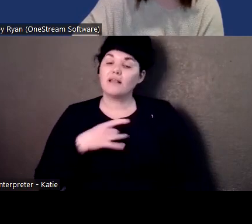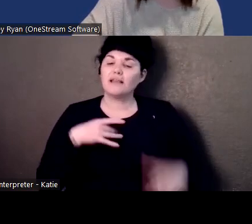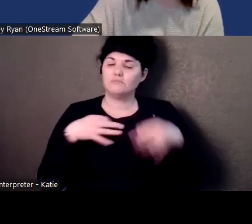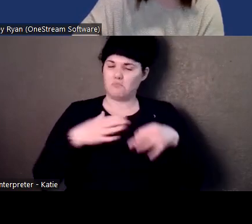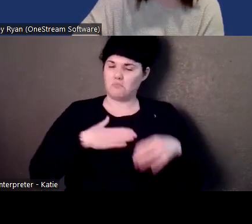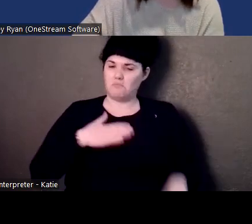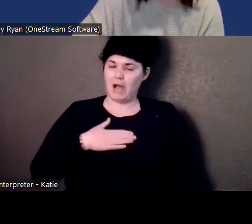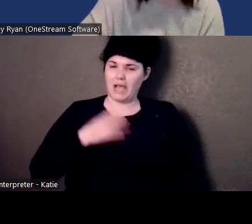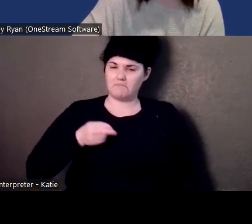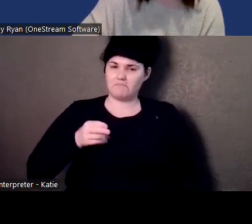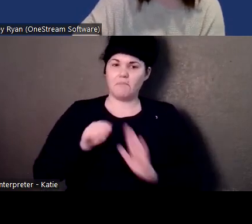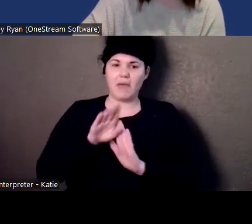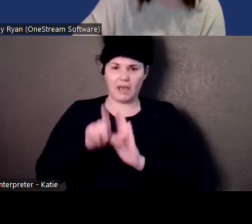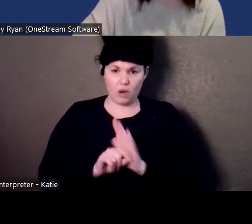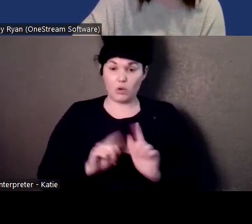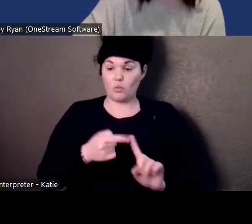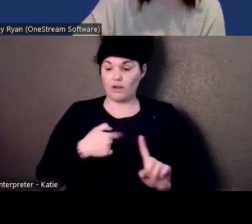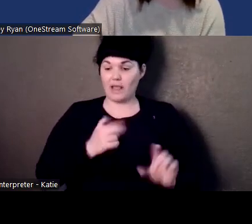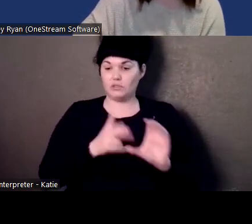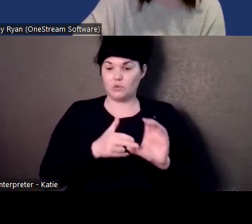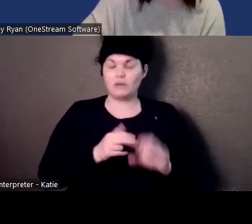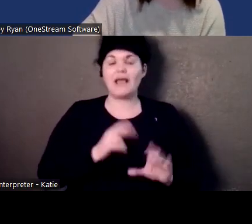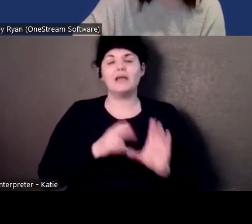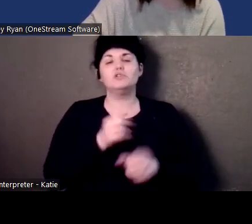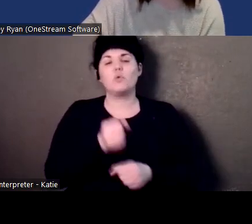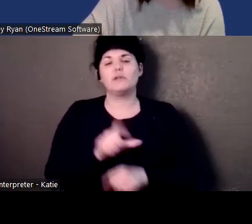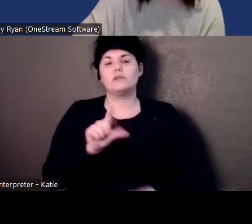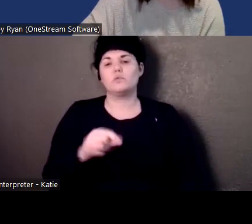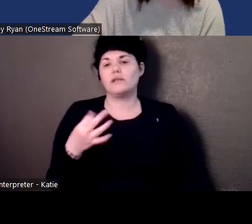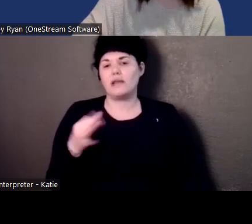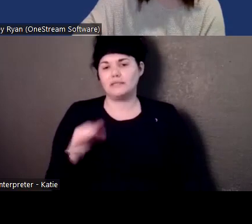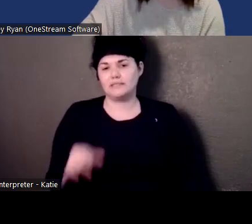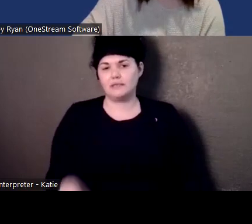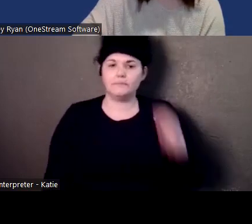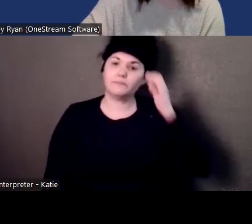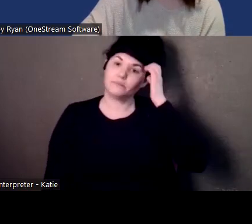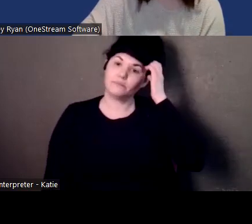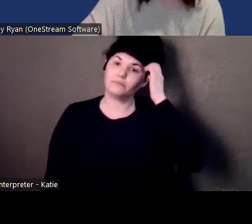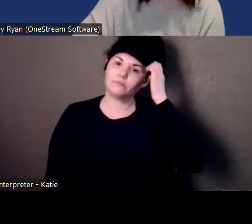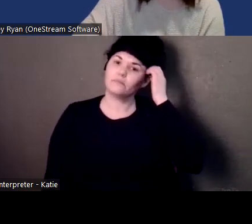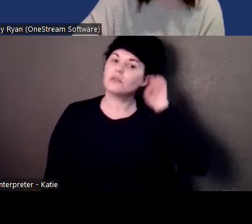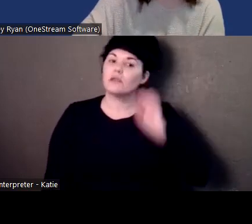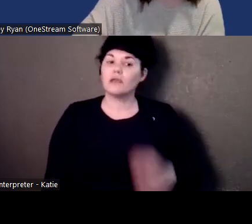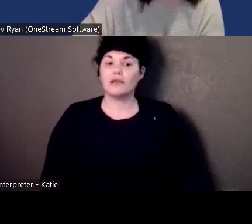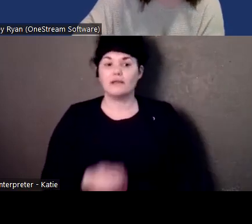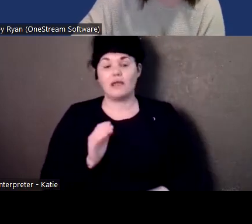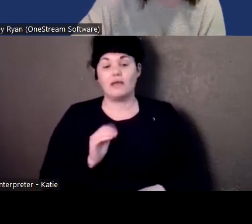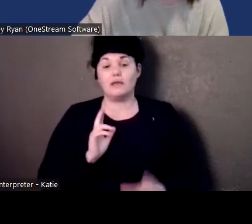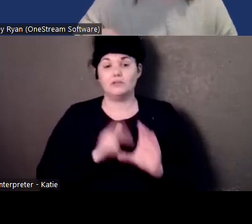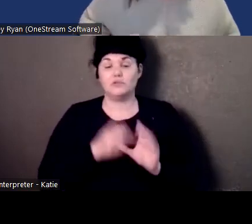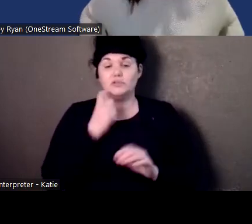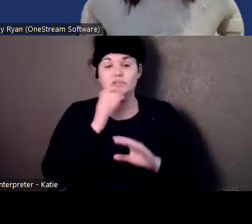when I joined OneStream. So I joined in 2019. And just so happened to join just after internship recruiting finished